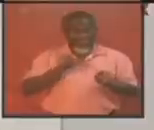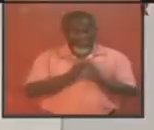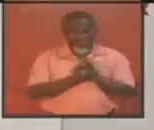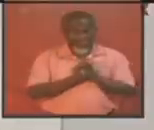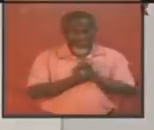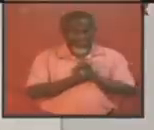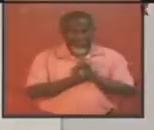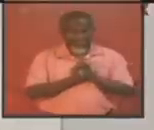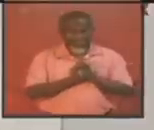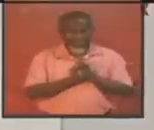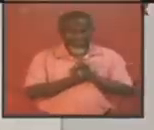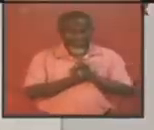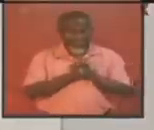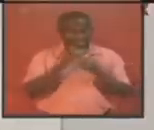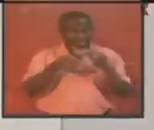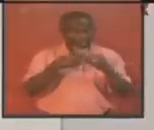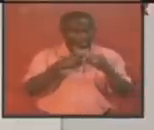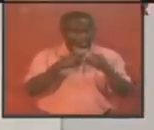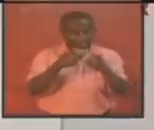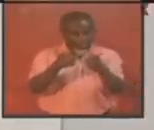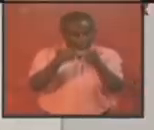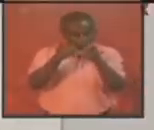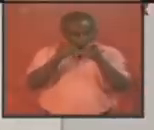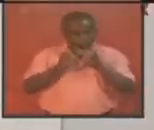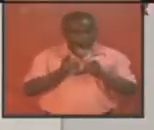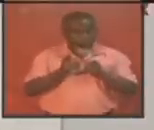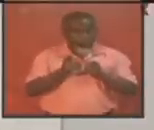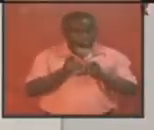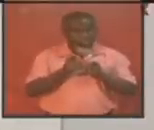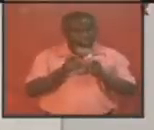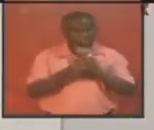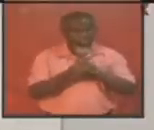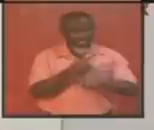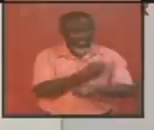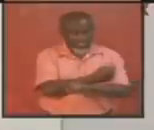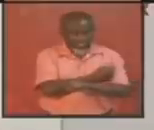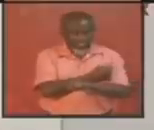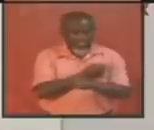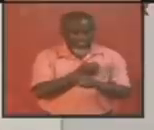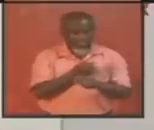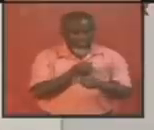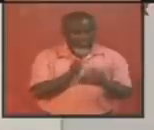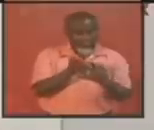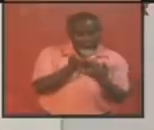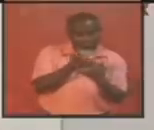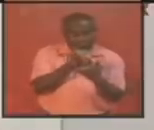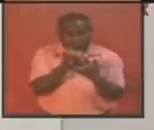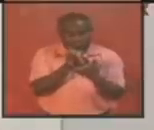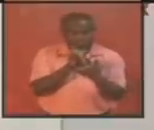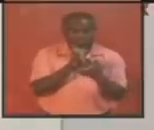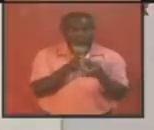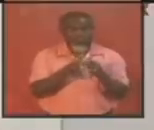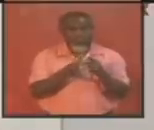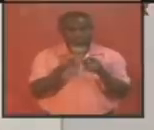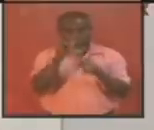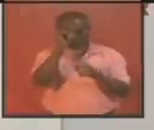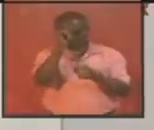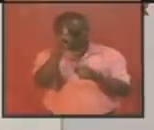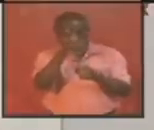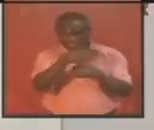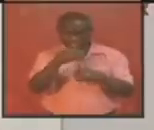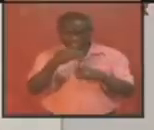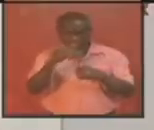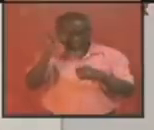the donation or gift, as it were, of vaccines between the government of India and the government of